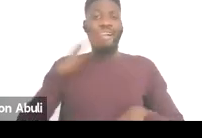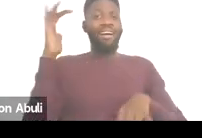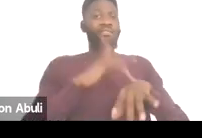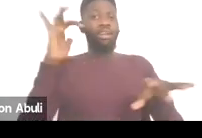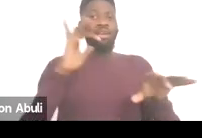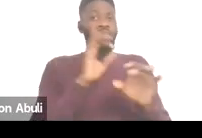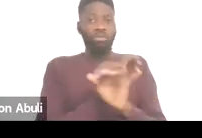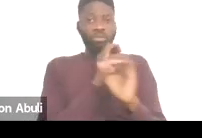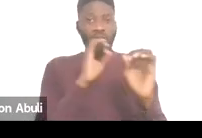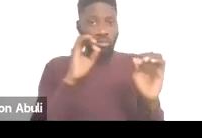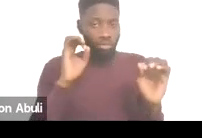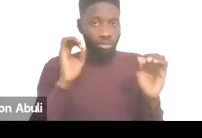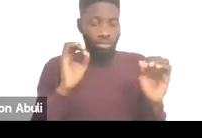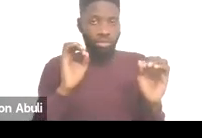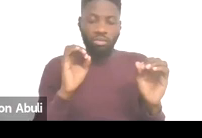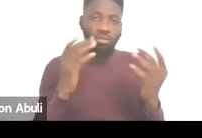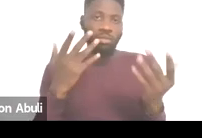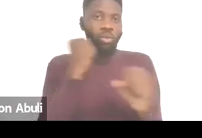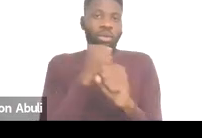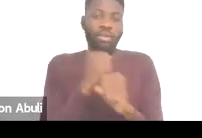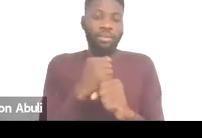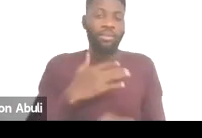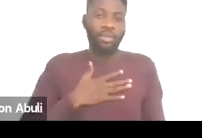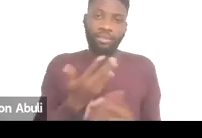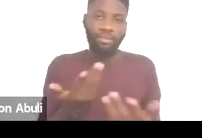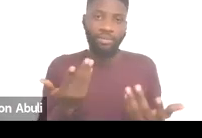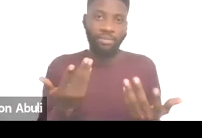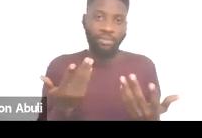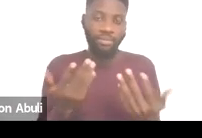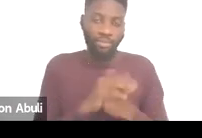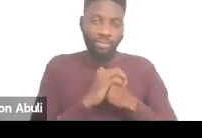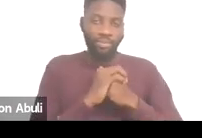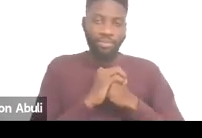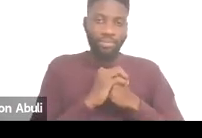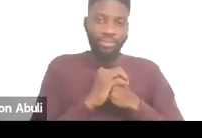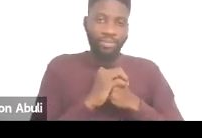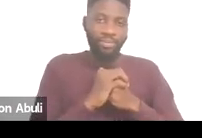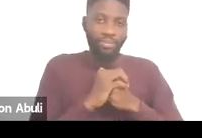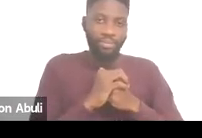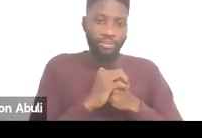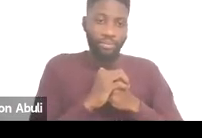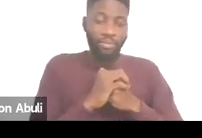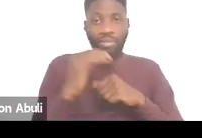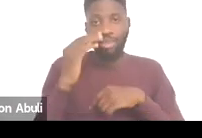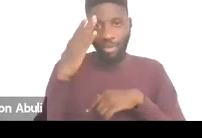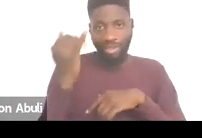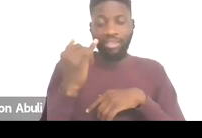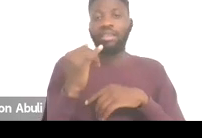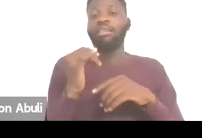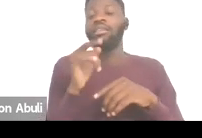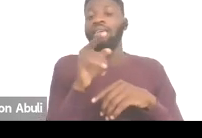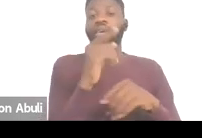my, how do I make sure my personal life does not affect my work? Because just because you're